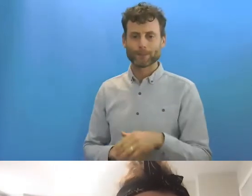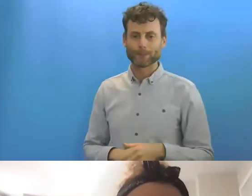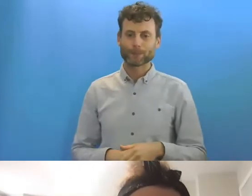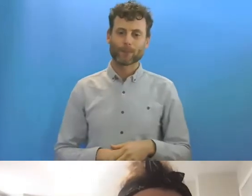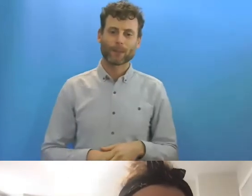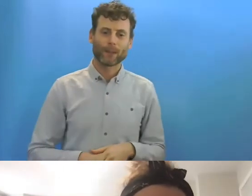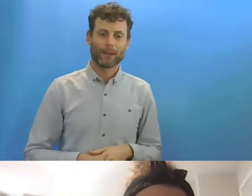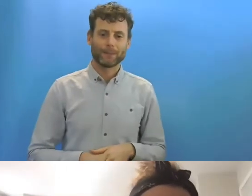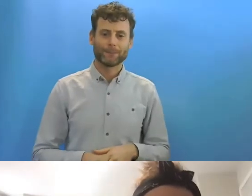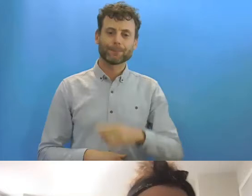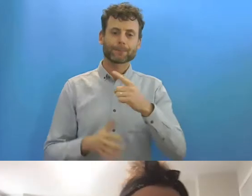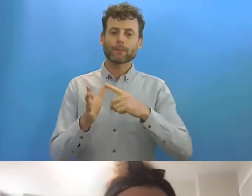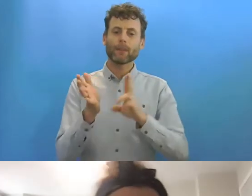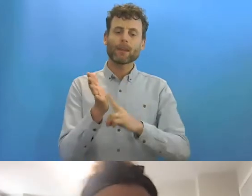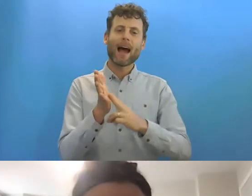it.